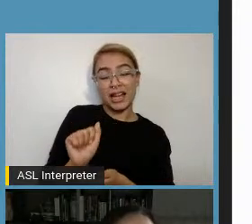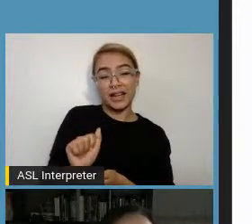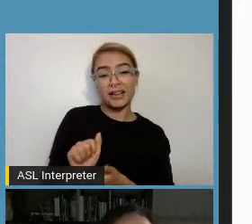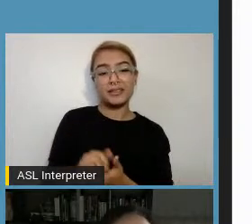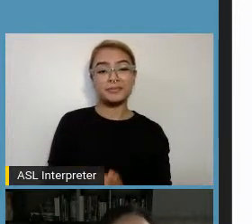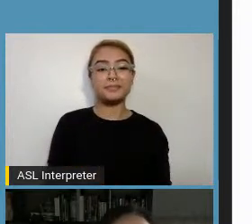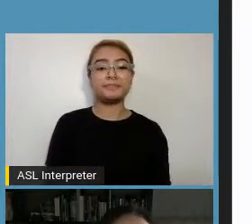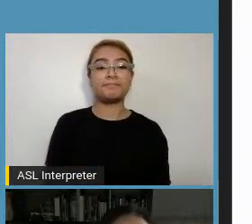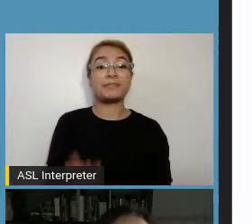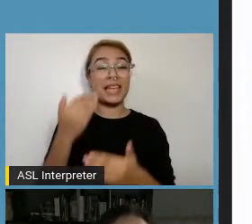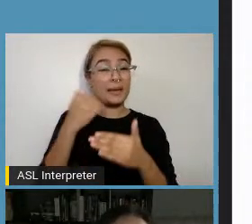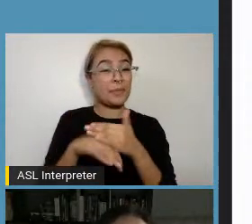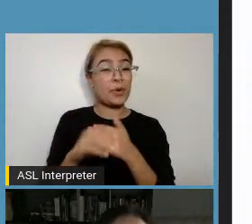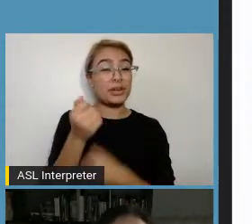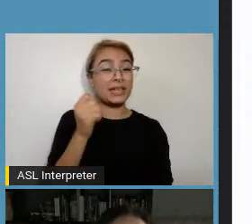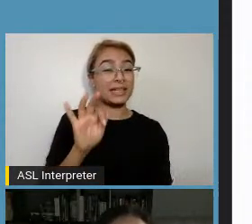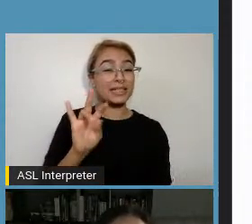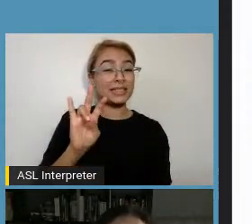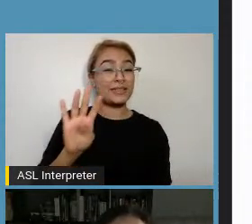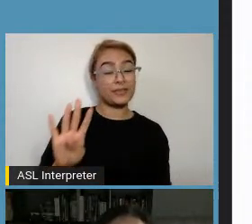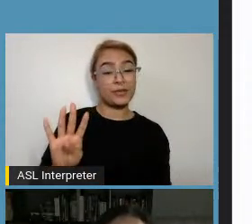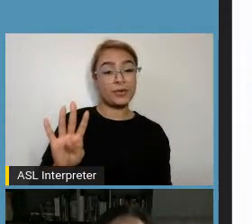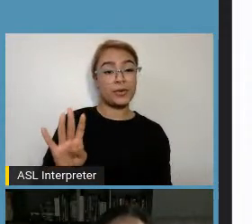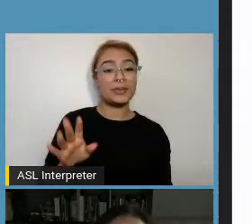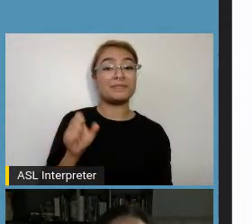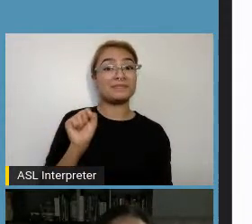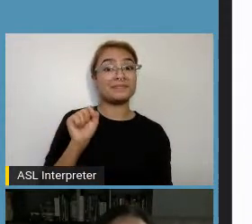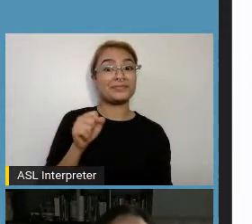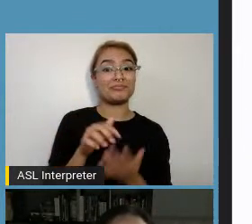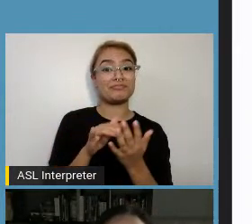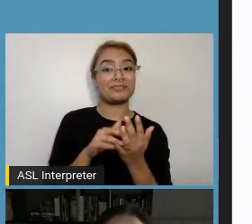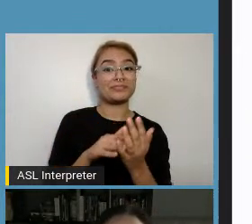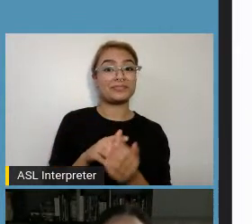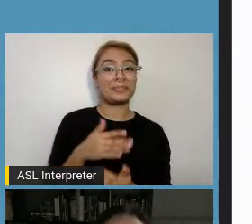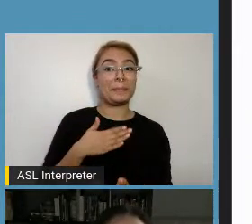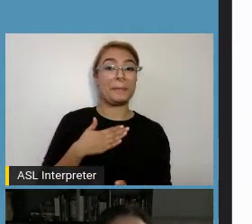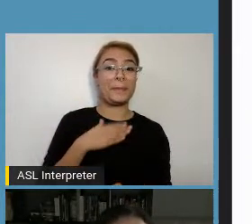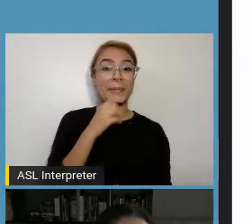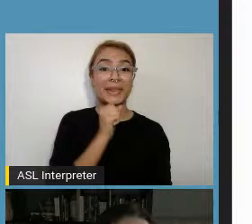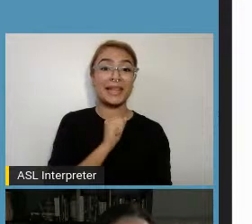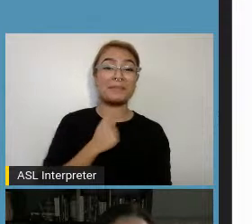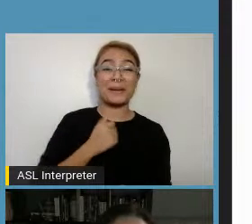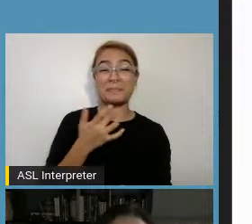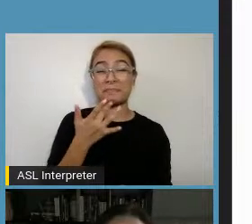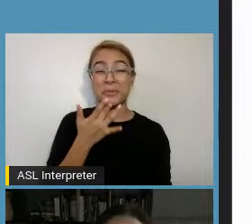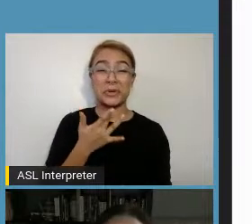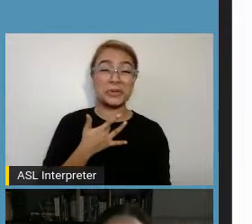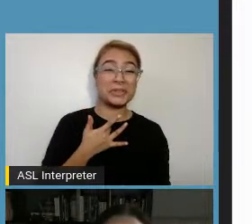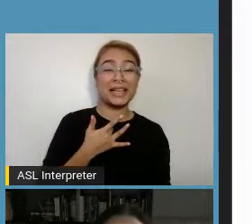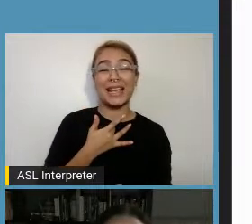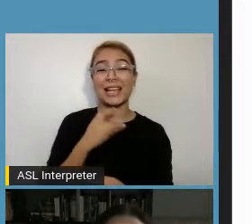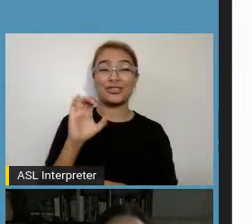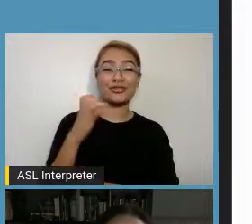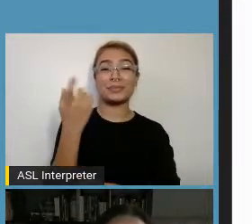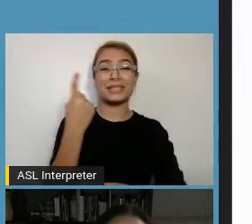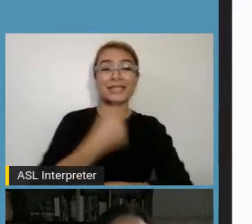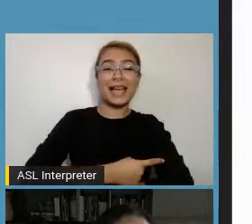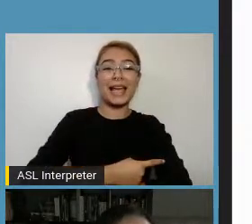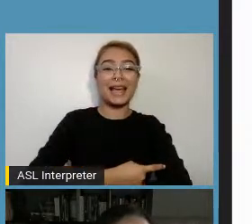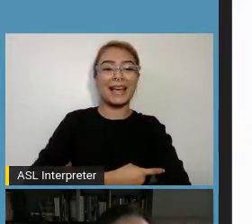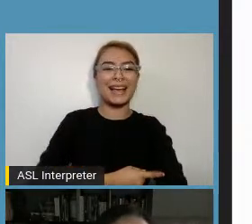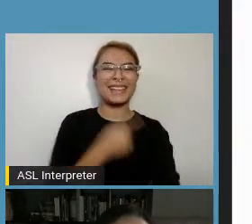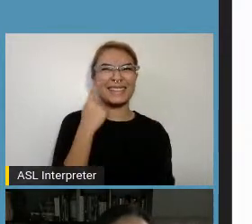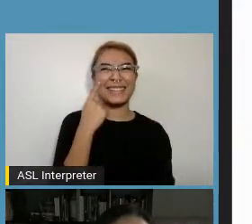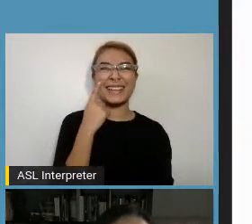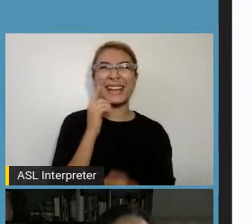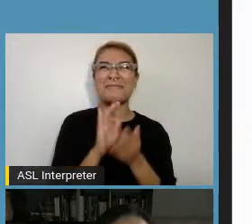I was born in 1974. I'll let you calculate my age. My birthday's on Christmas Day. I think I've turned 47 for the last 5 years. My